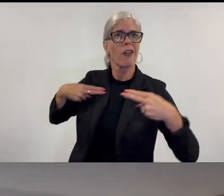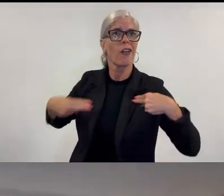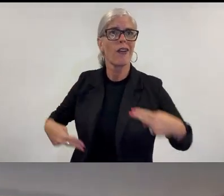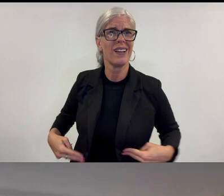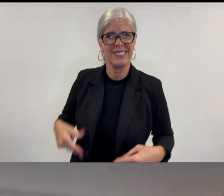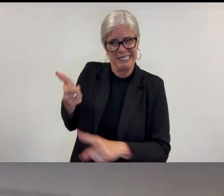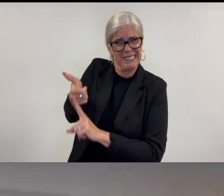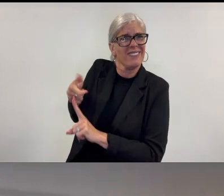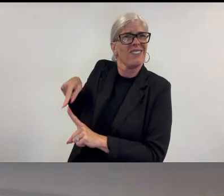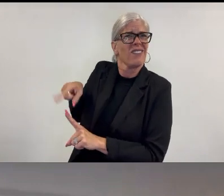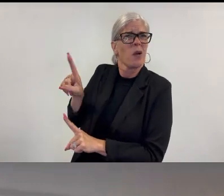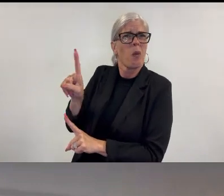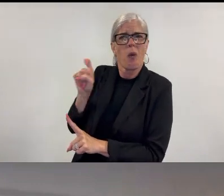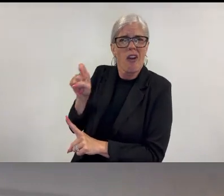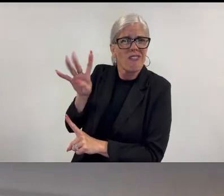put you